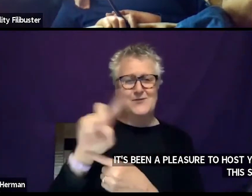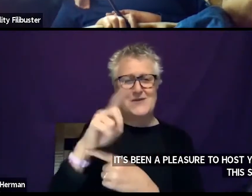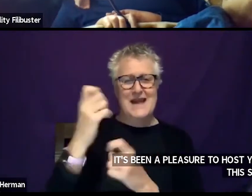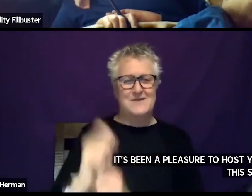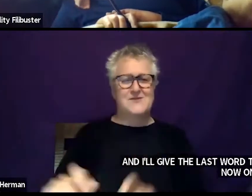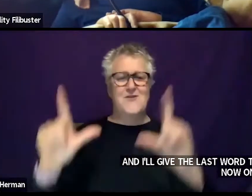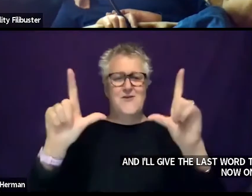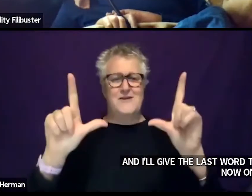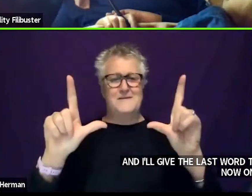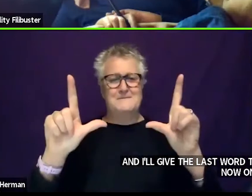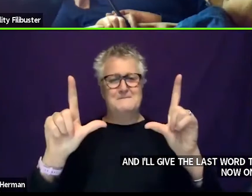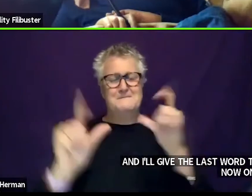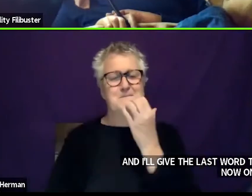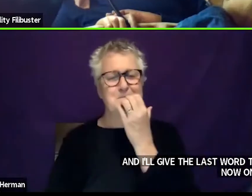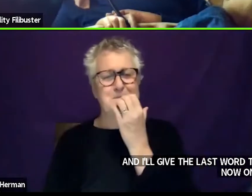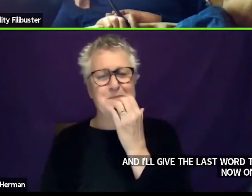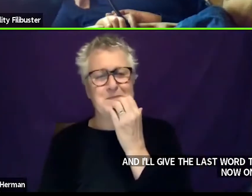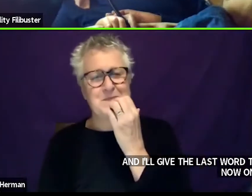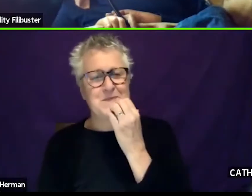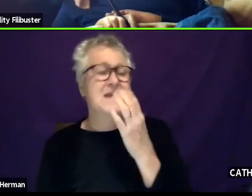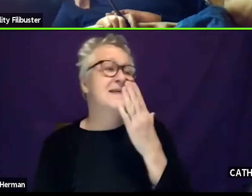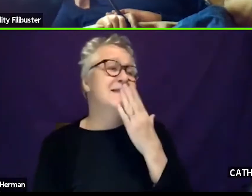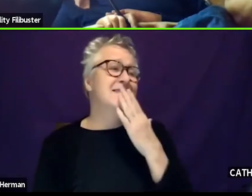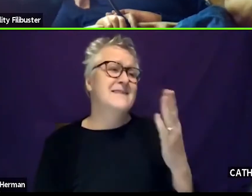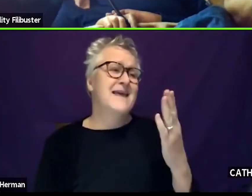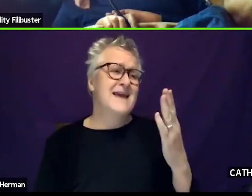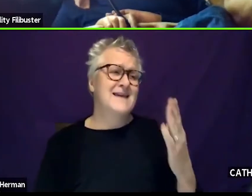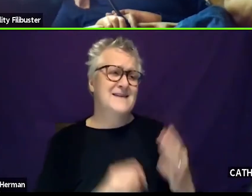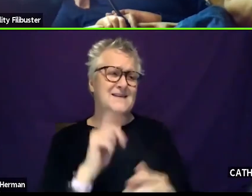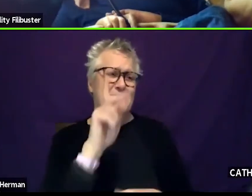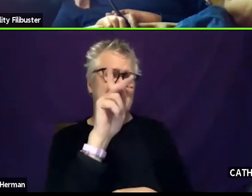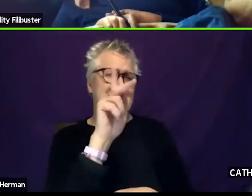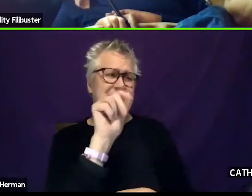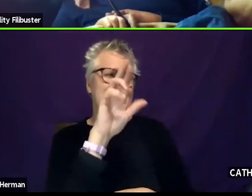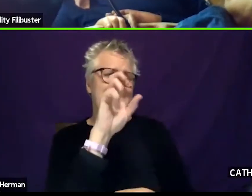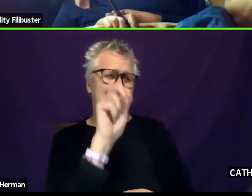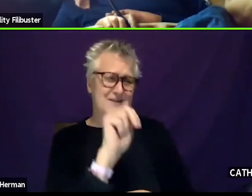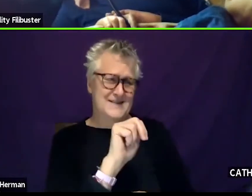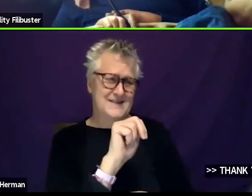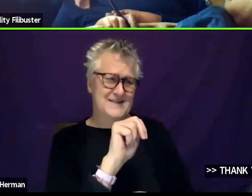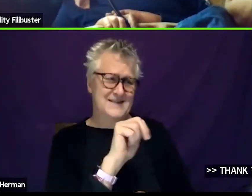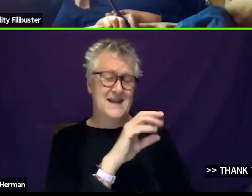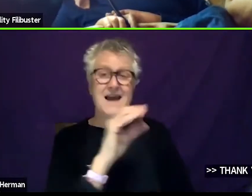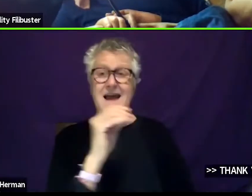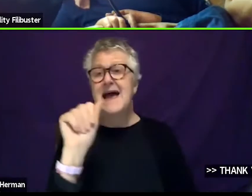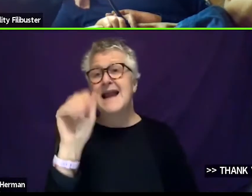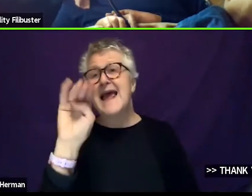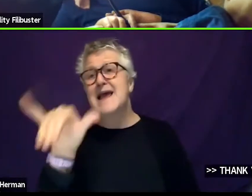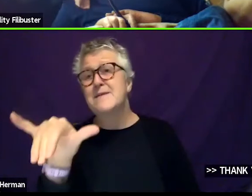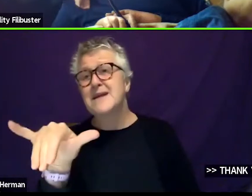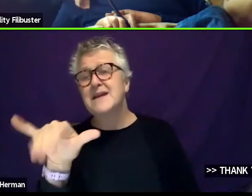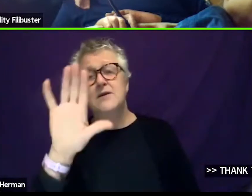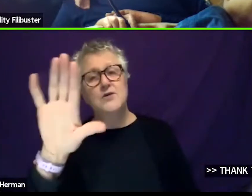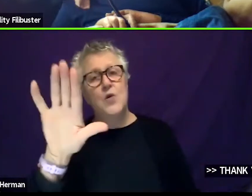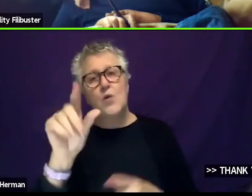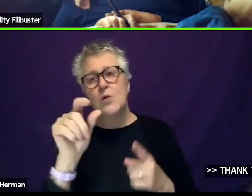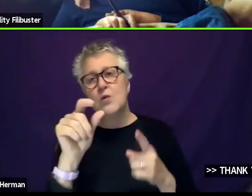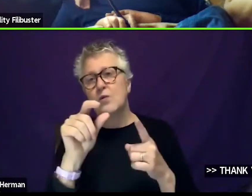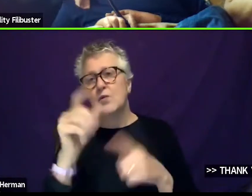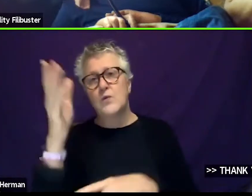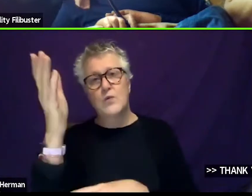Catherine. Thank you, Karen. And no, Amy, your words will remain